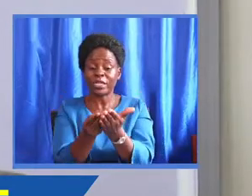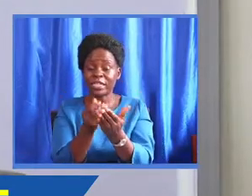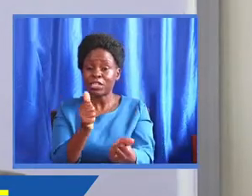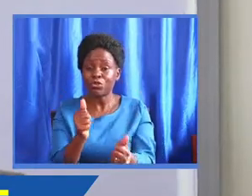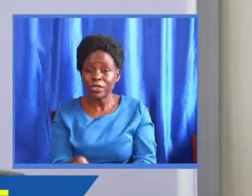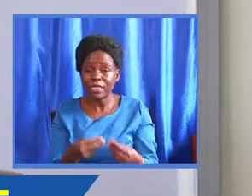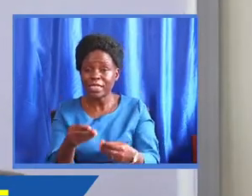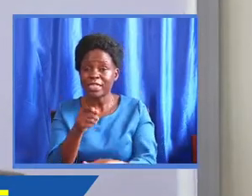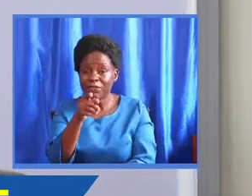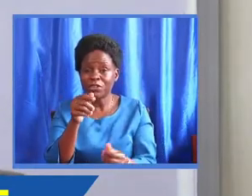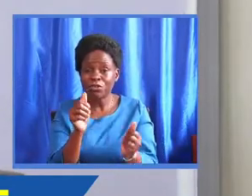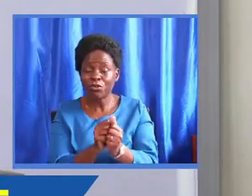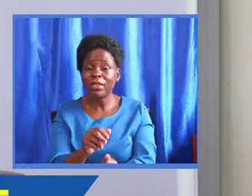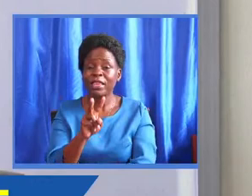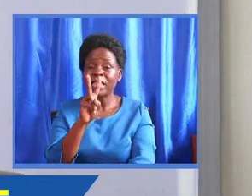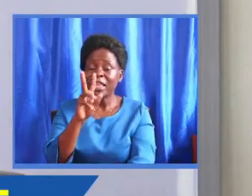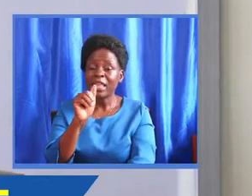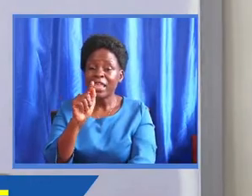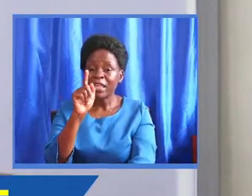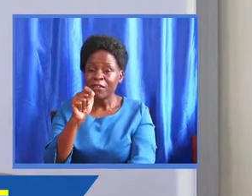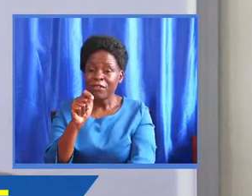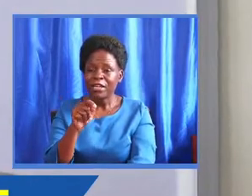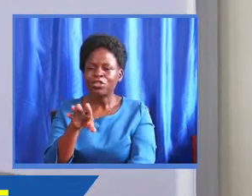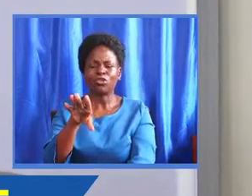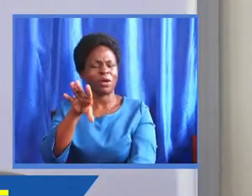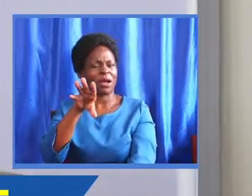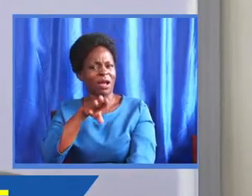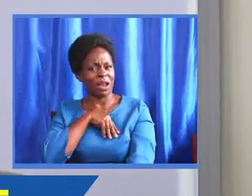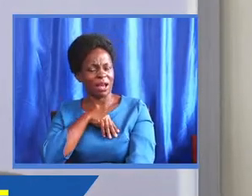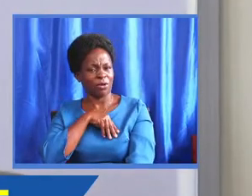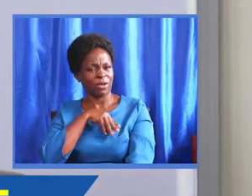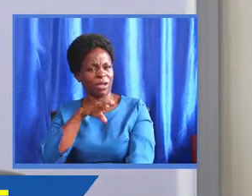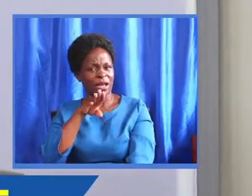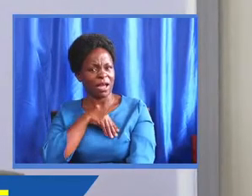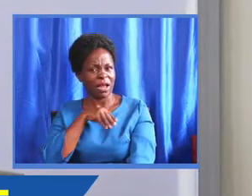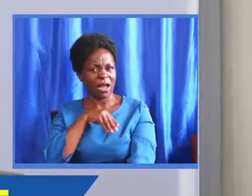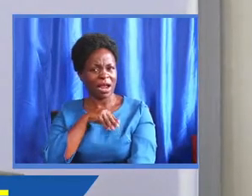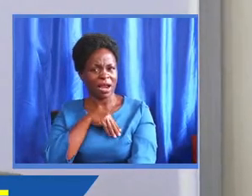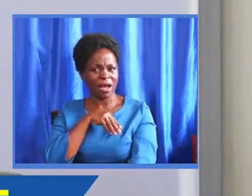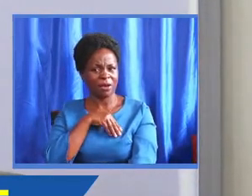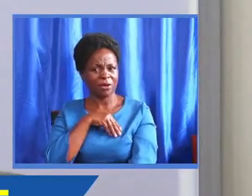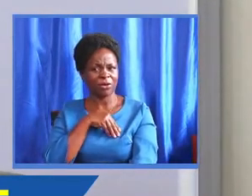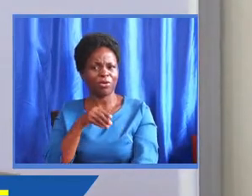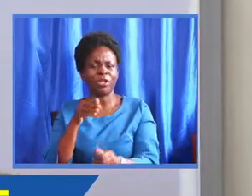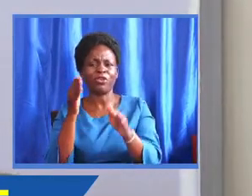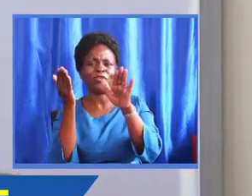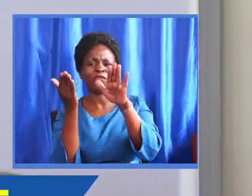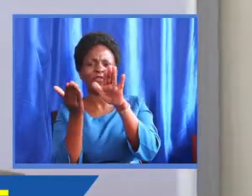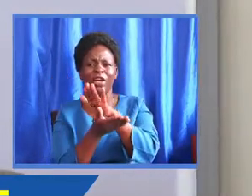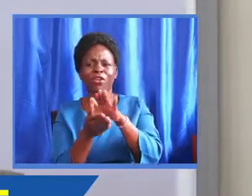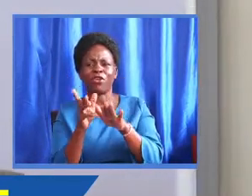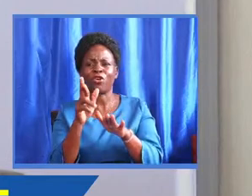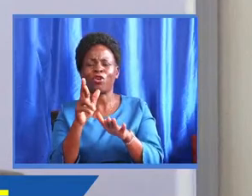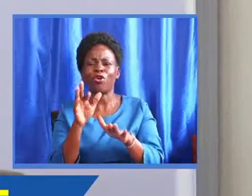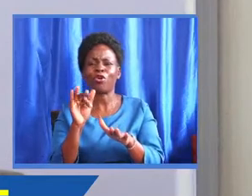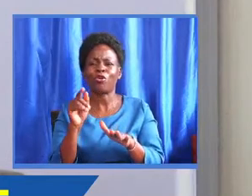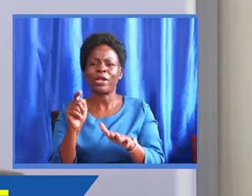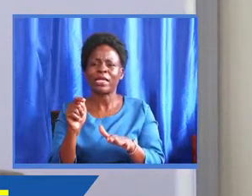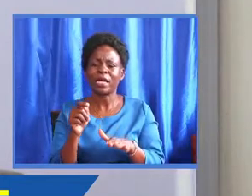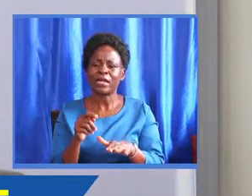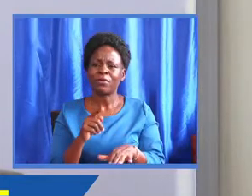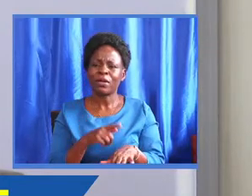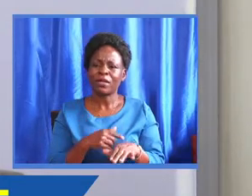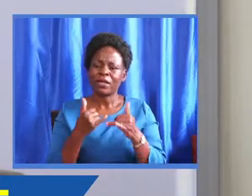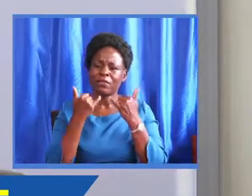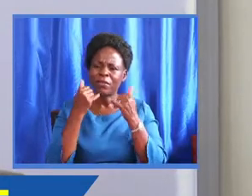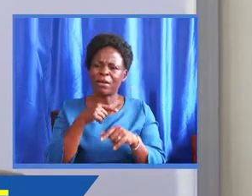to you with VAT, you are allowed an input tax credit when you file your returns at the end of the day. But what I will tell